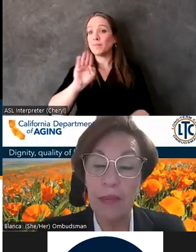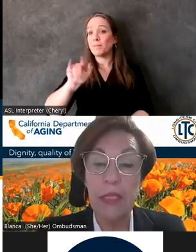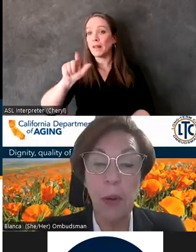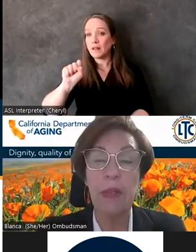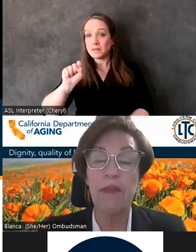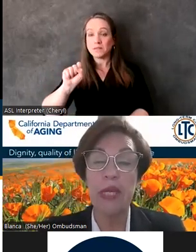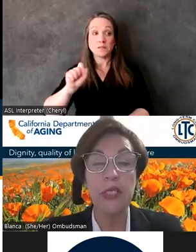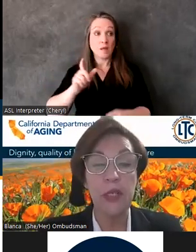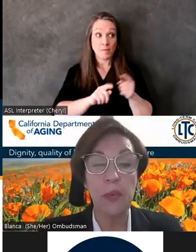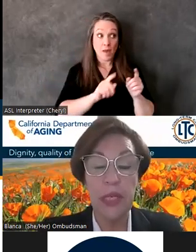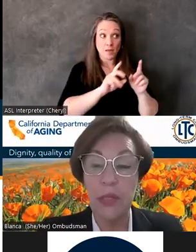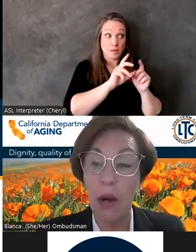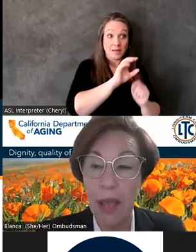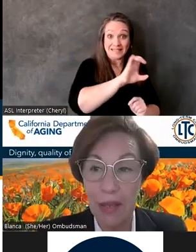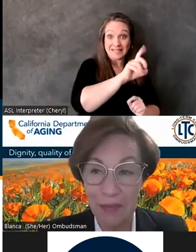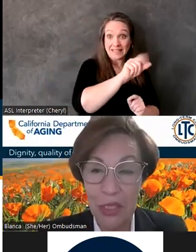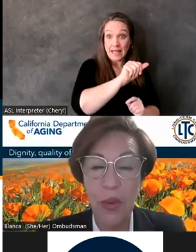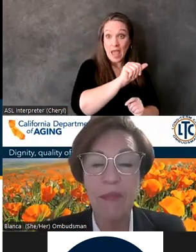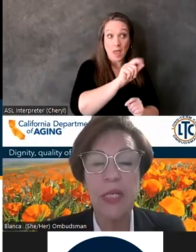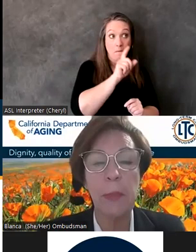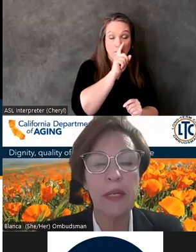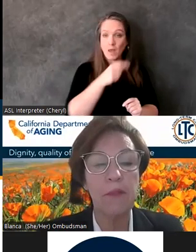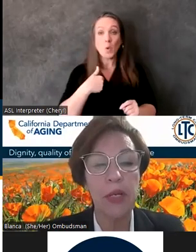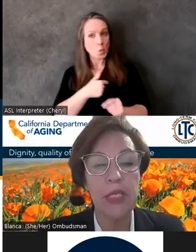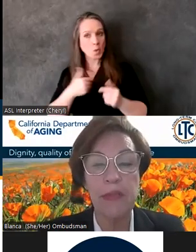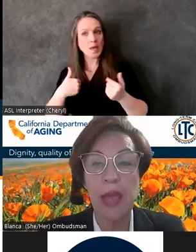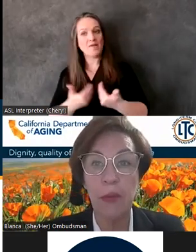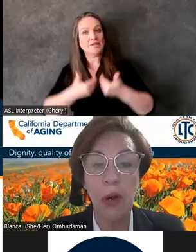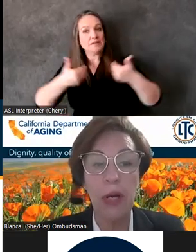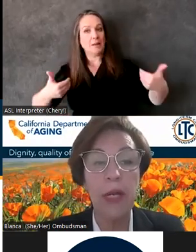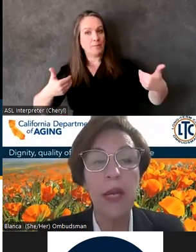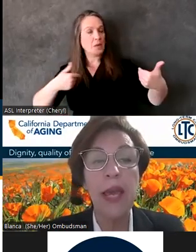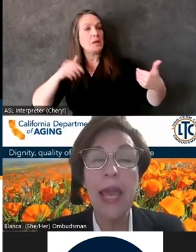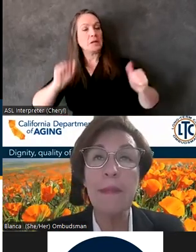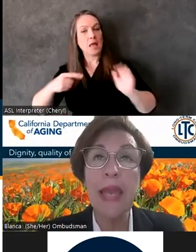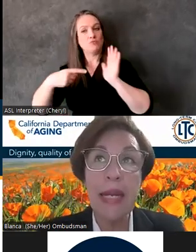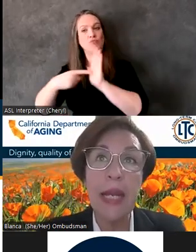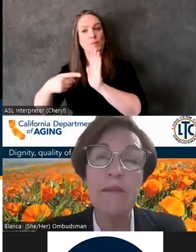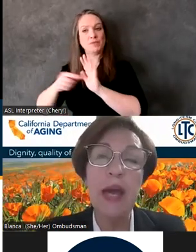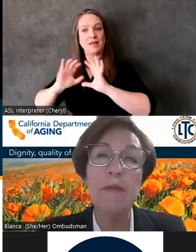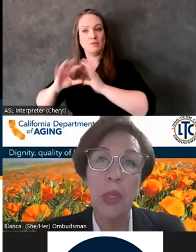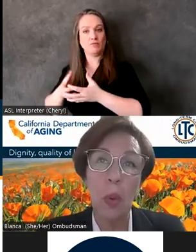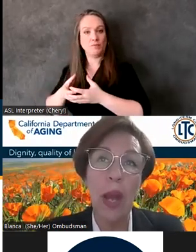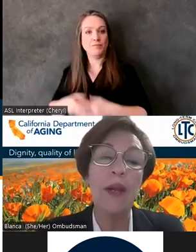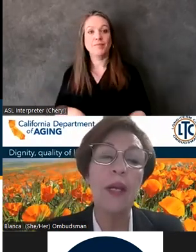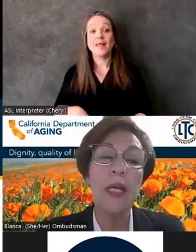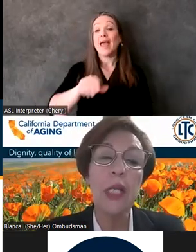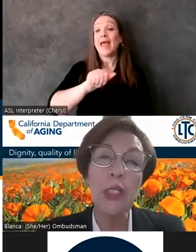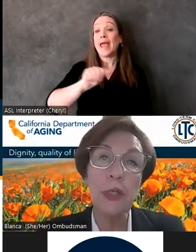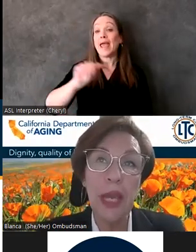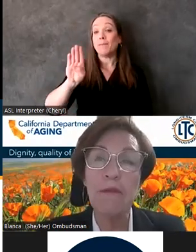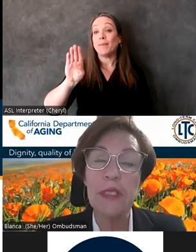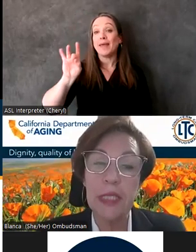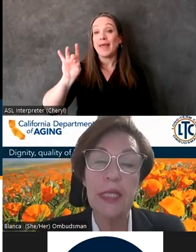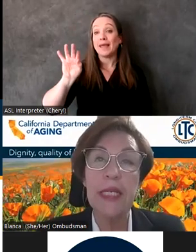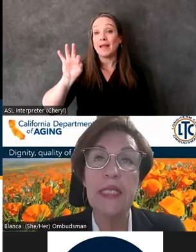by the Department of Aging. So we do have an independent voice in that regard. AB 895 would require long-term